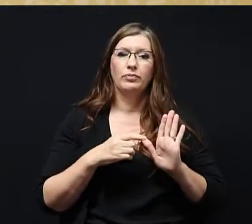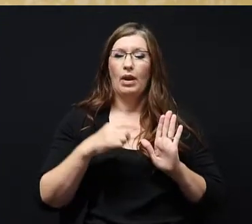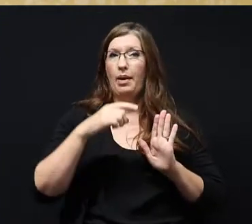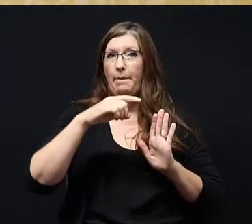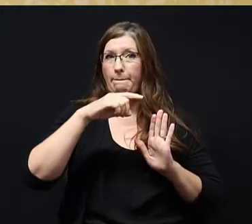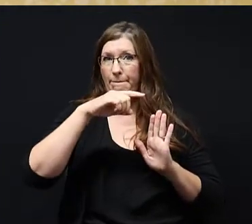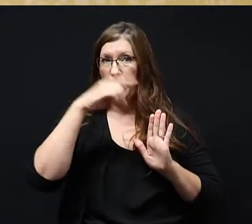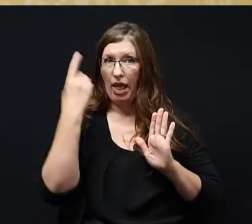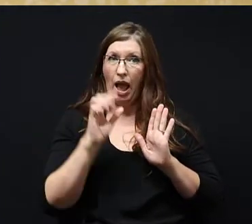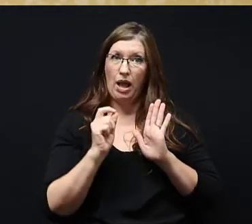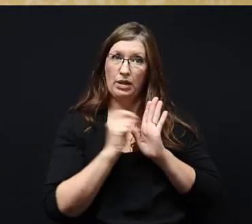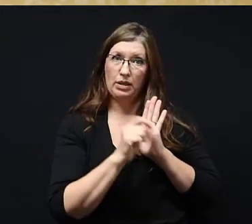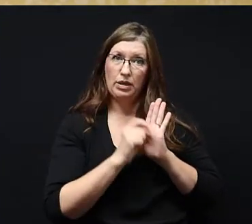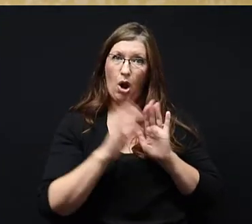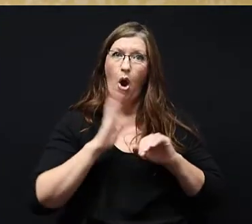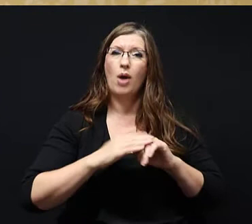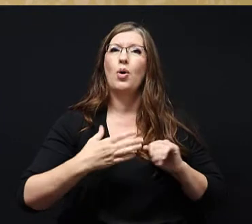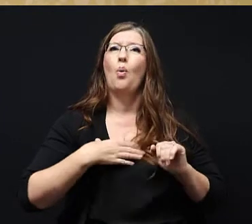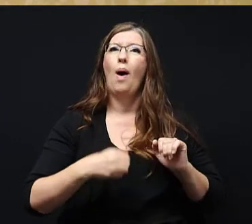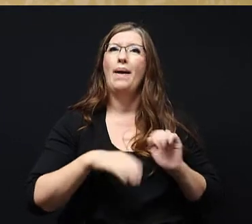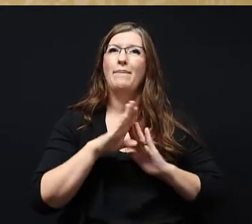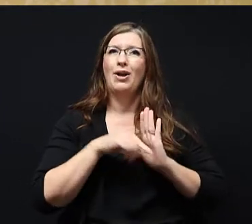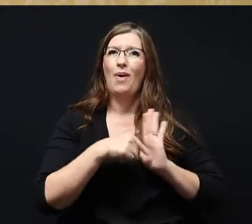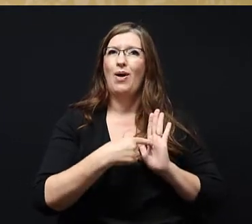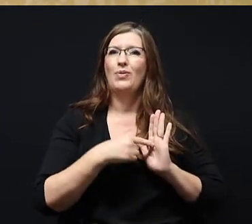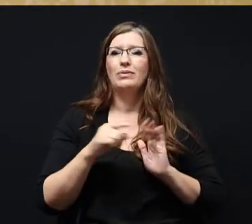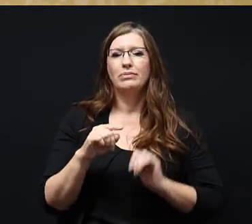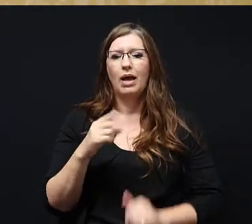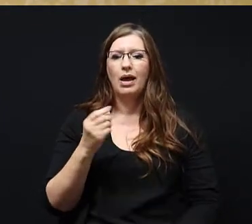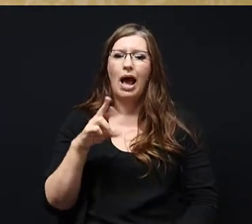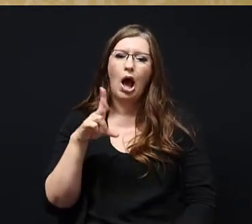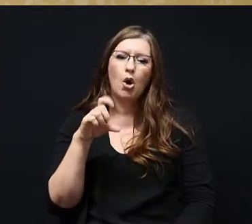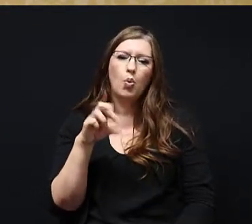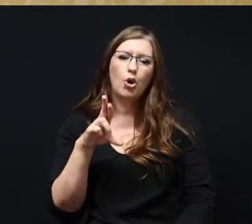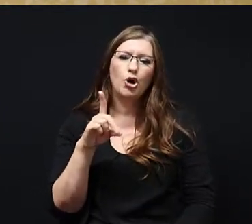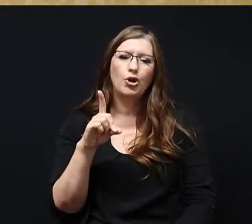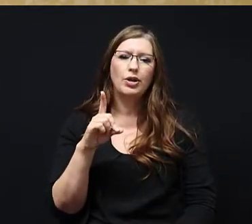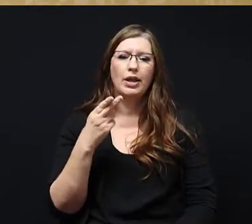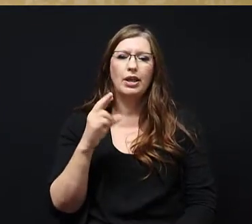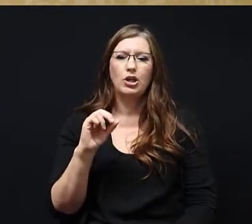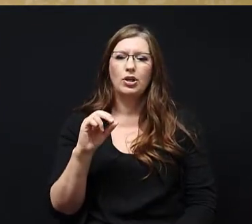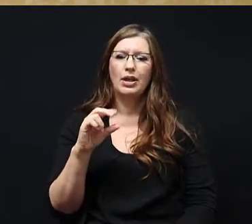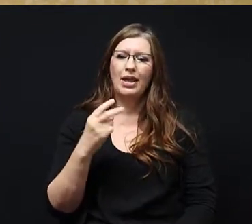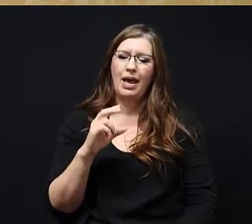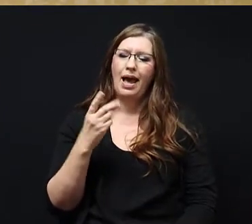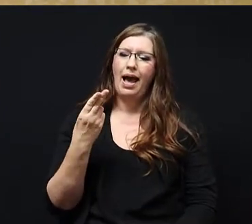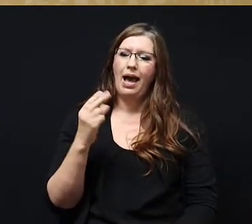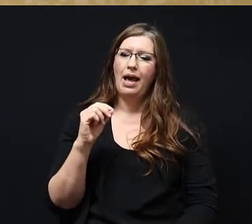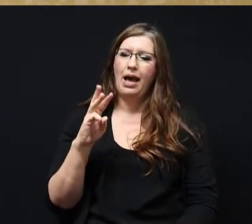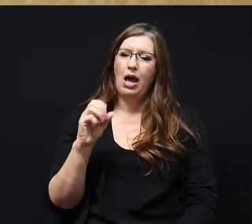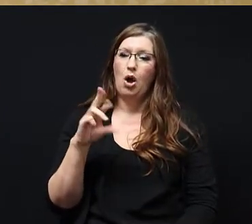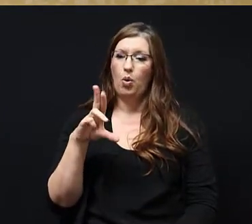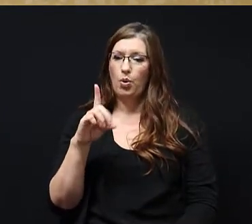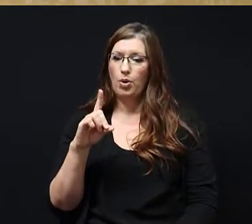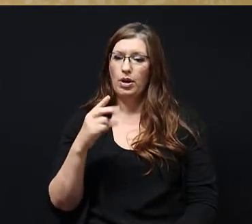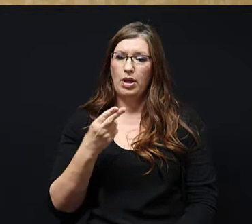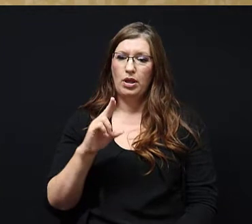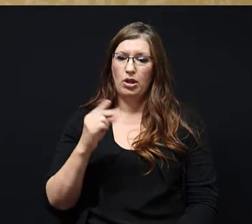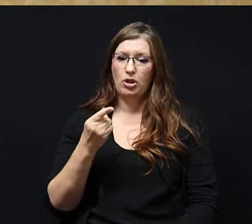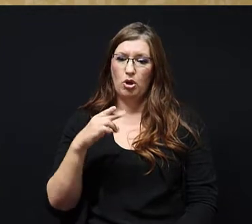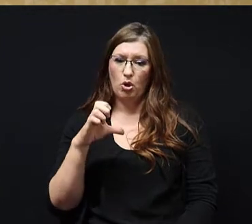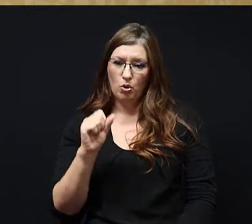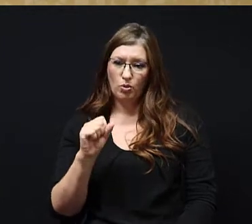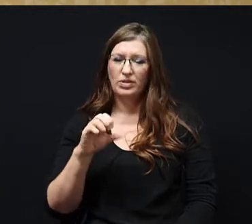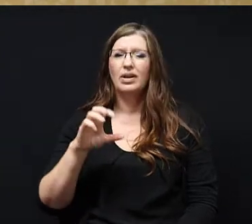white, and we'll pick a mock governor, Howard Hughes. We'll pick a mock supervisor, let's say Diane